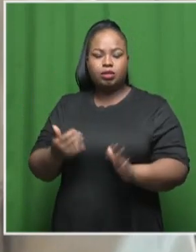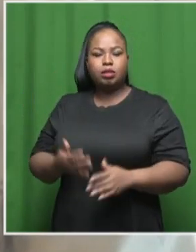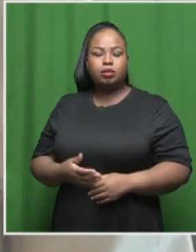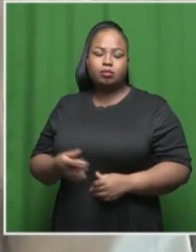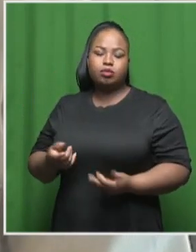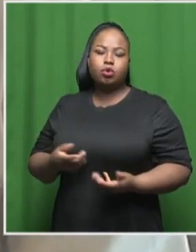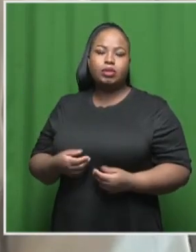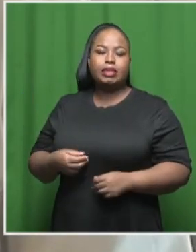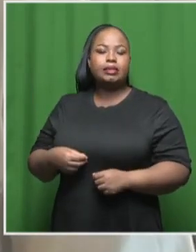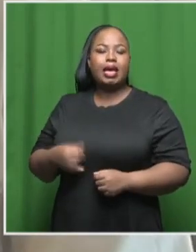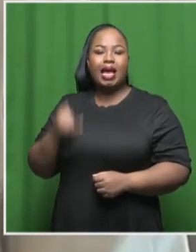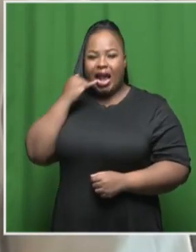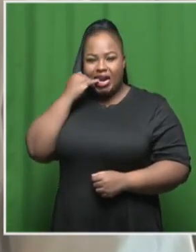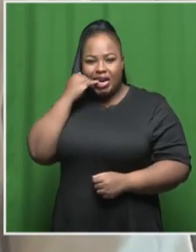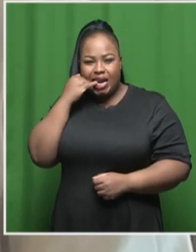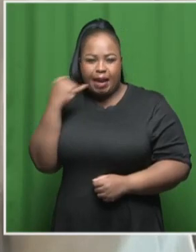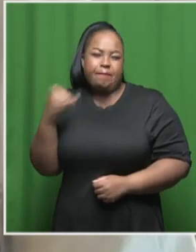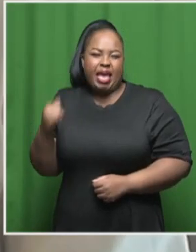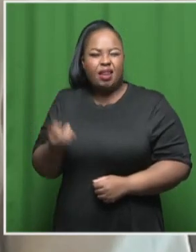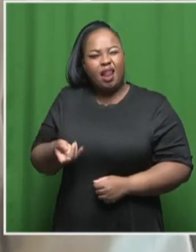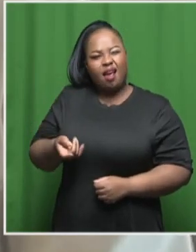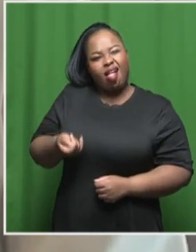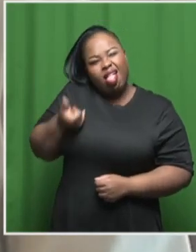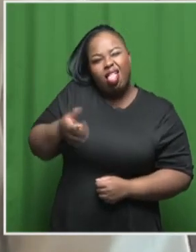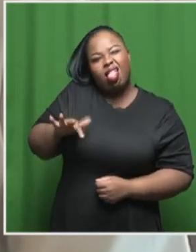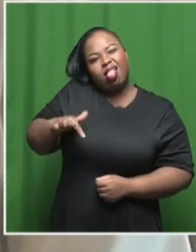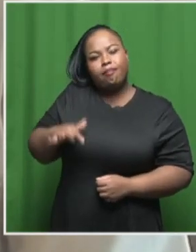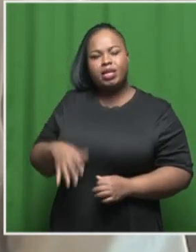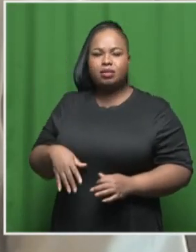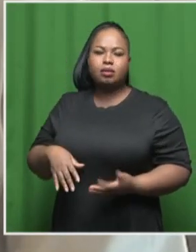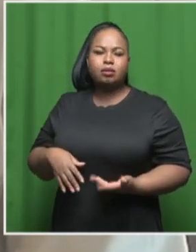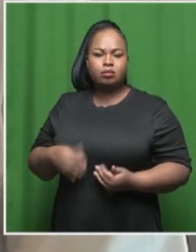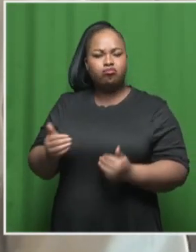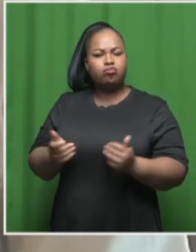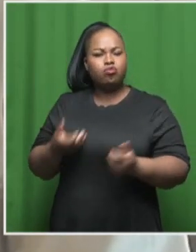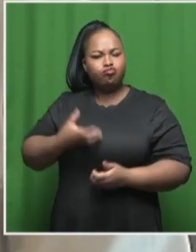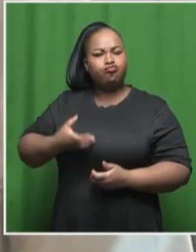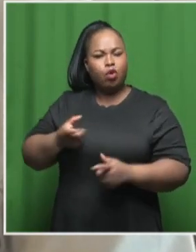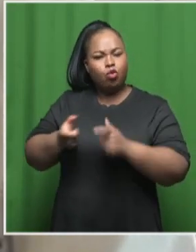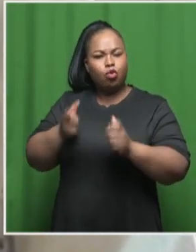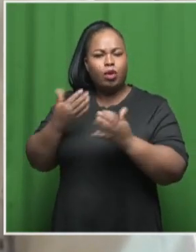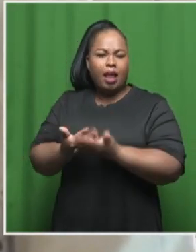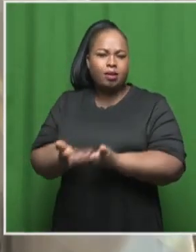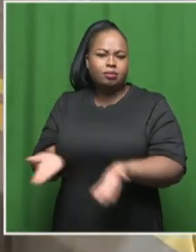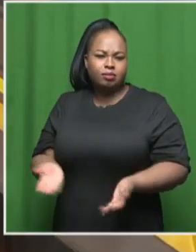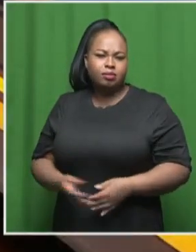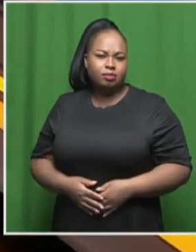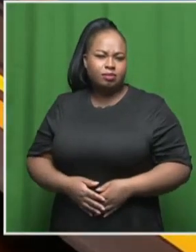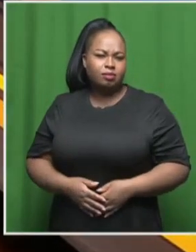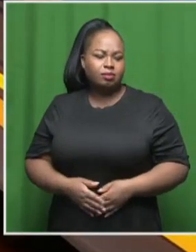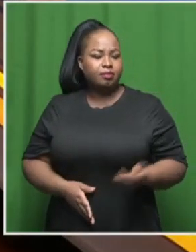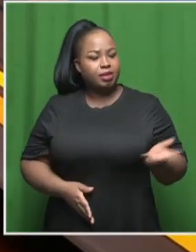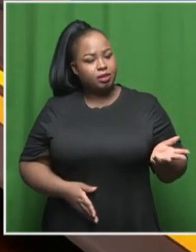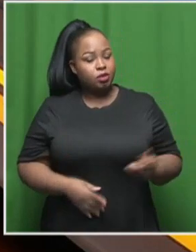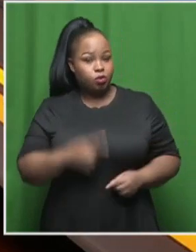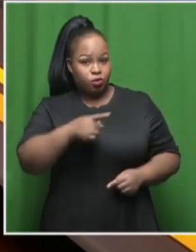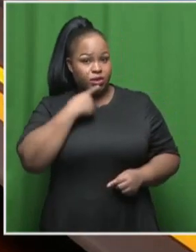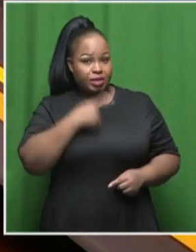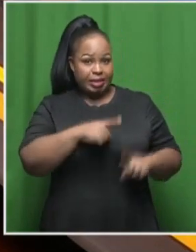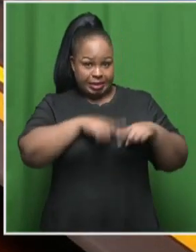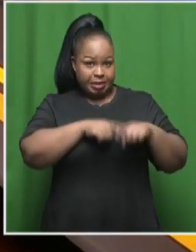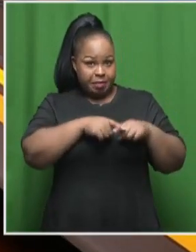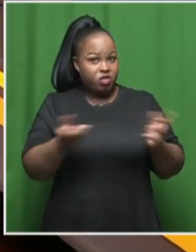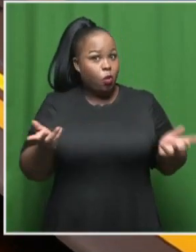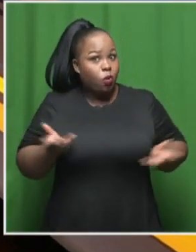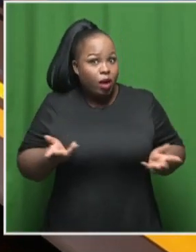bearable. It's not always pleasant, but it's definitely bearable. Yeah, and speaking of which, you just said it depends on where you do